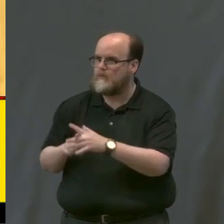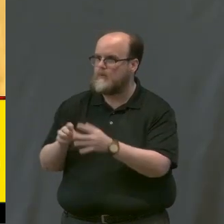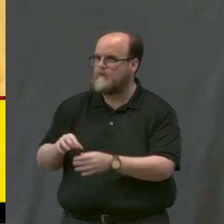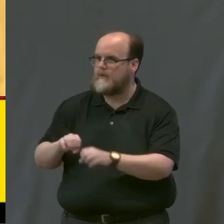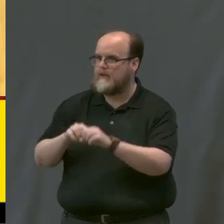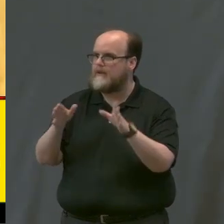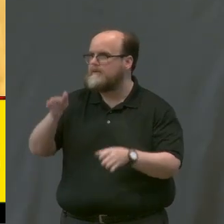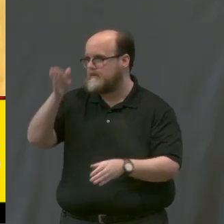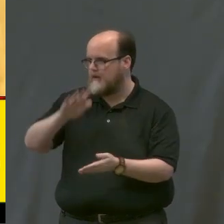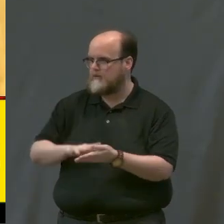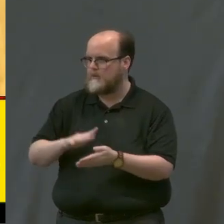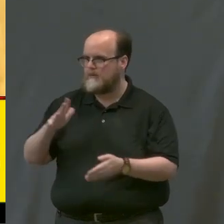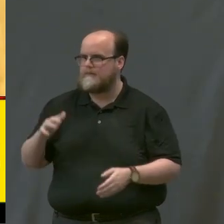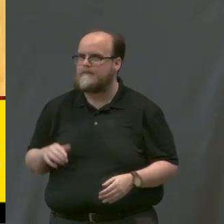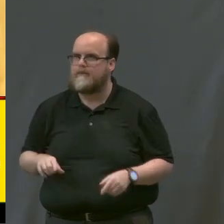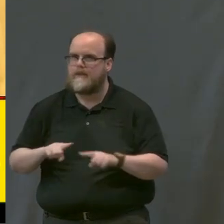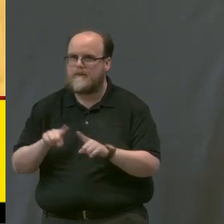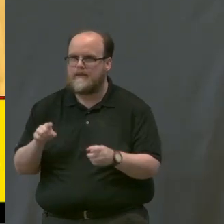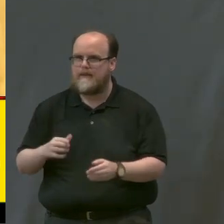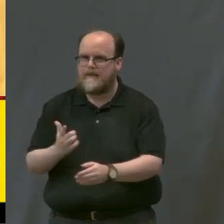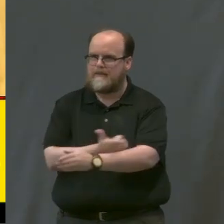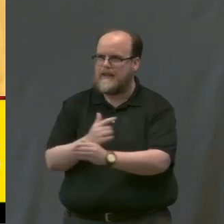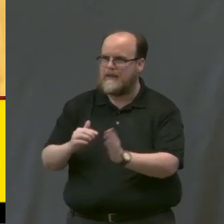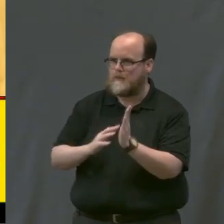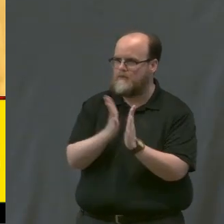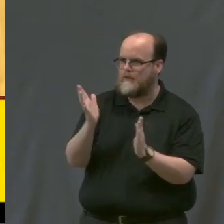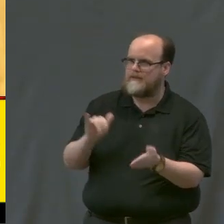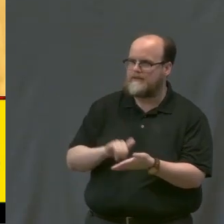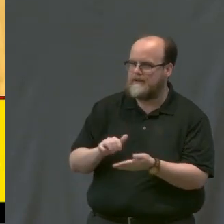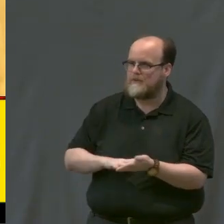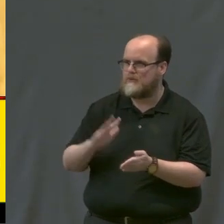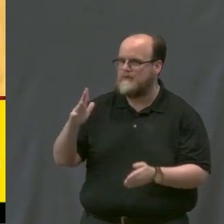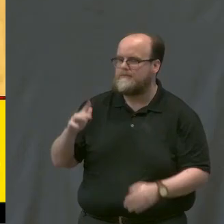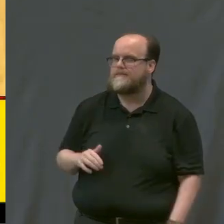the glory of God. But the Lamb reflects that glory.